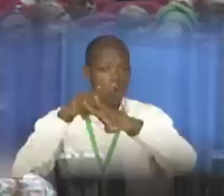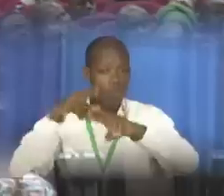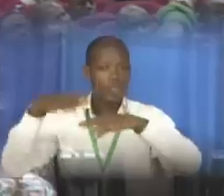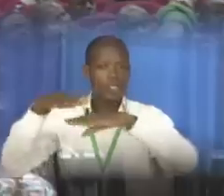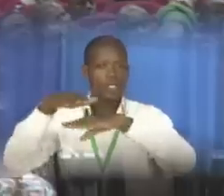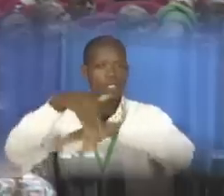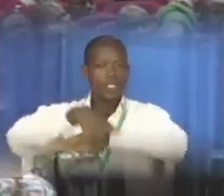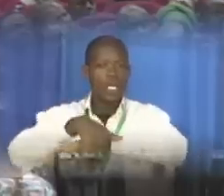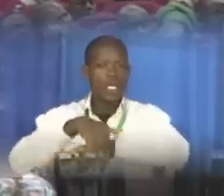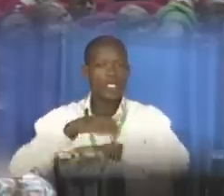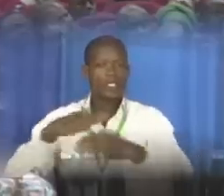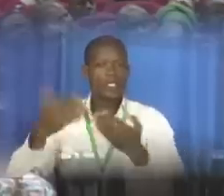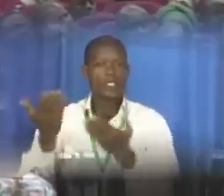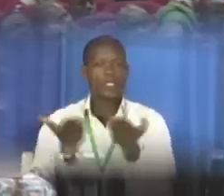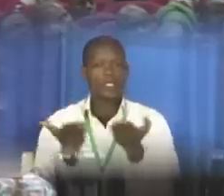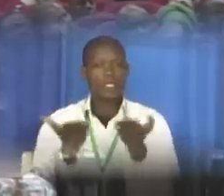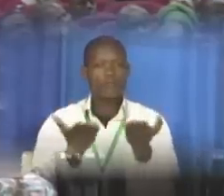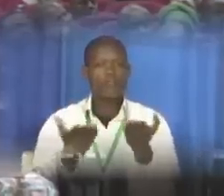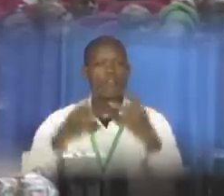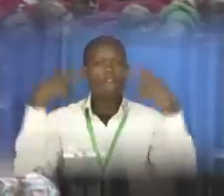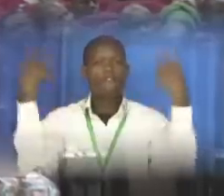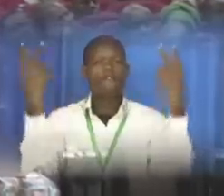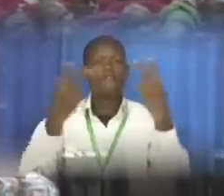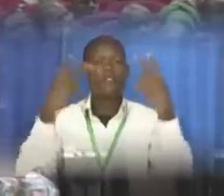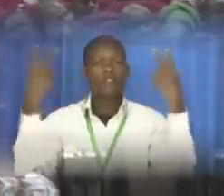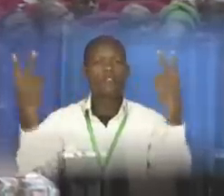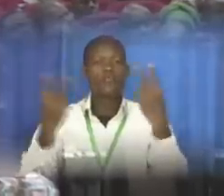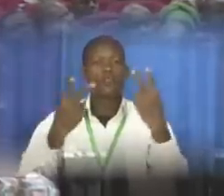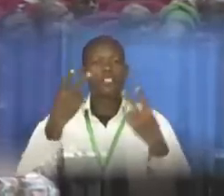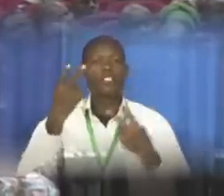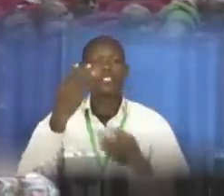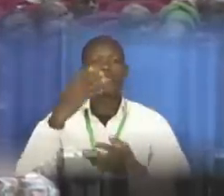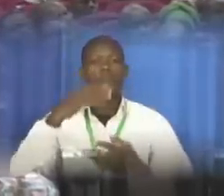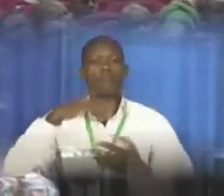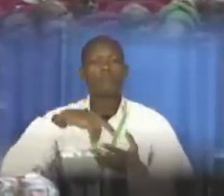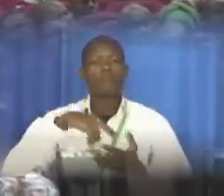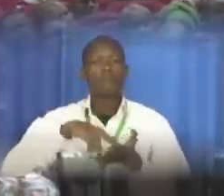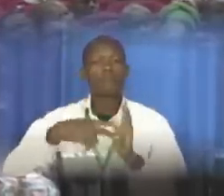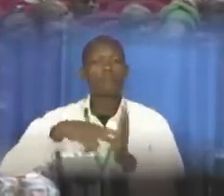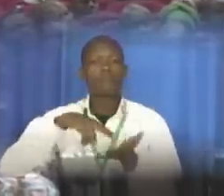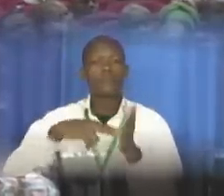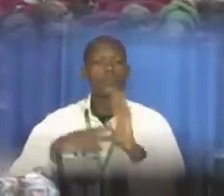victories means or implies battles.